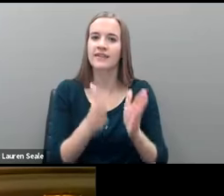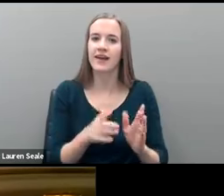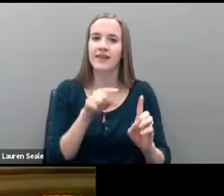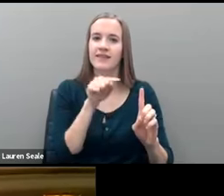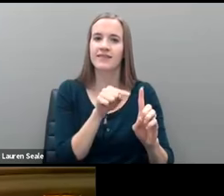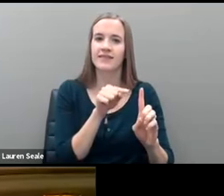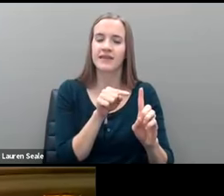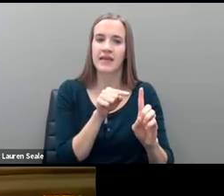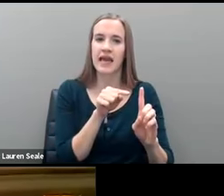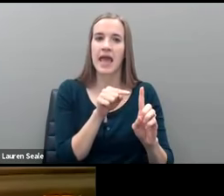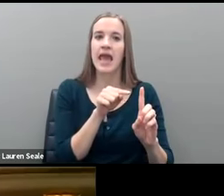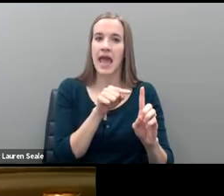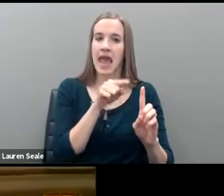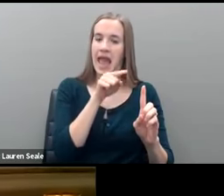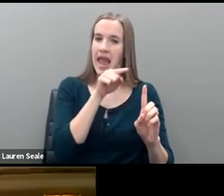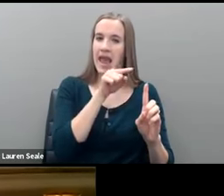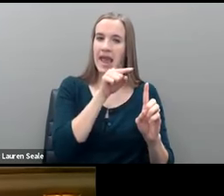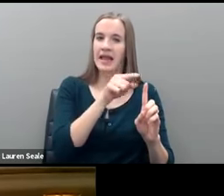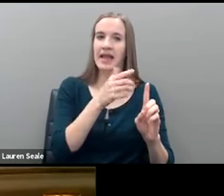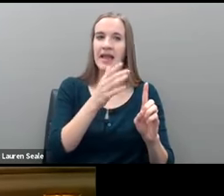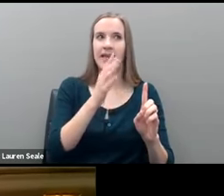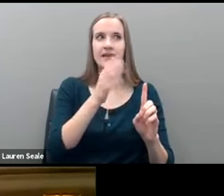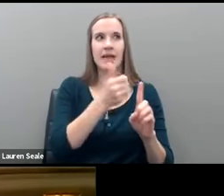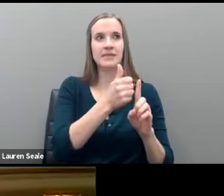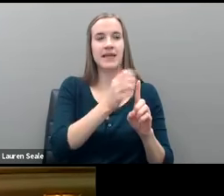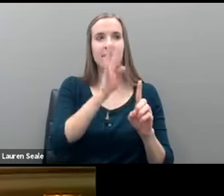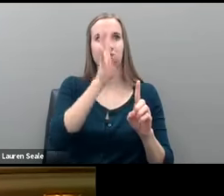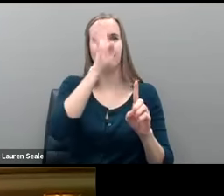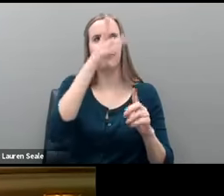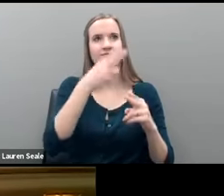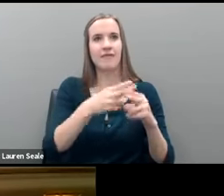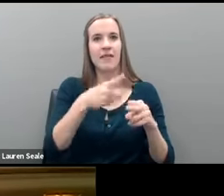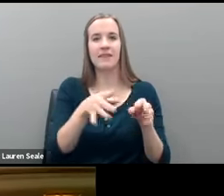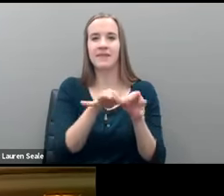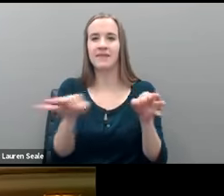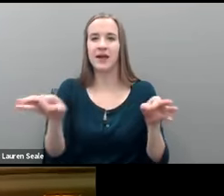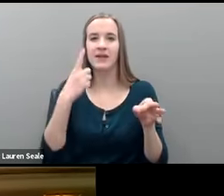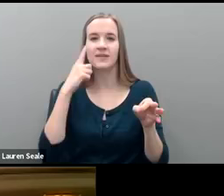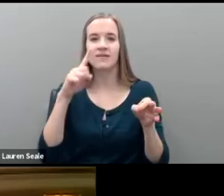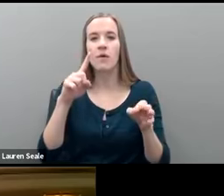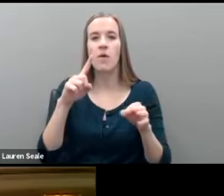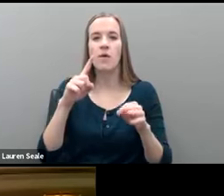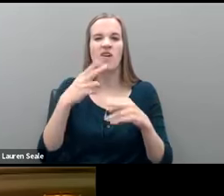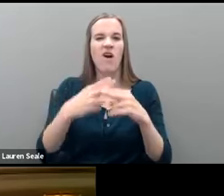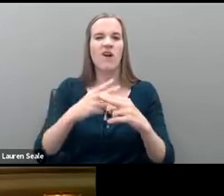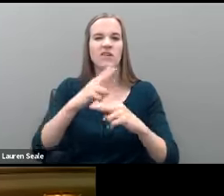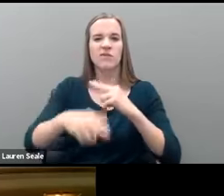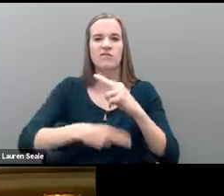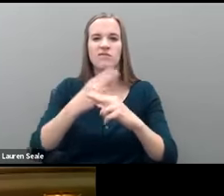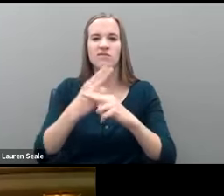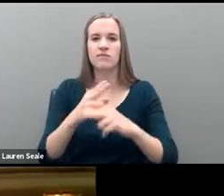he coined this phrase in philosophy of universal design. And in that, you absolutely